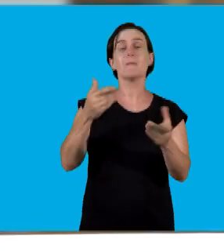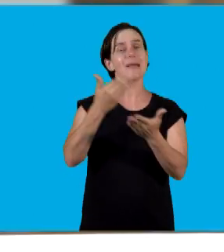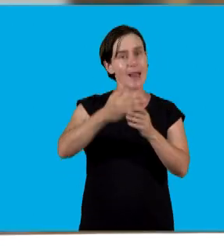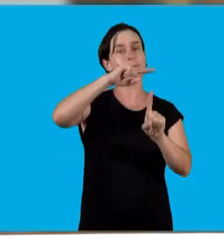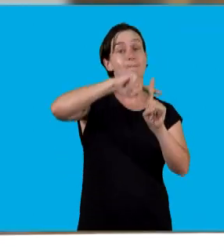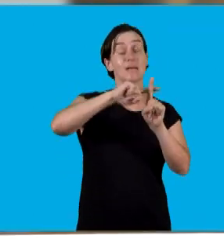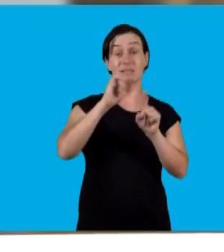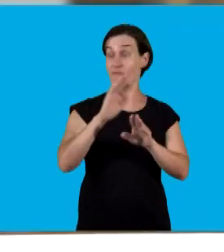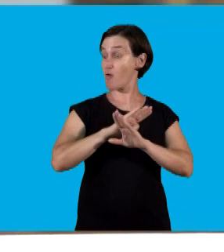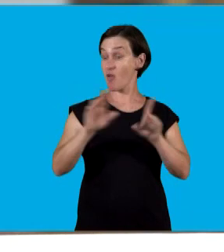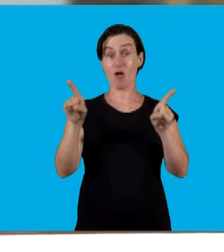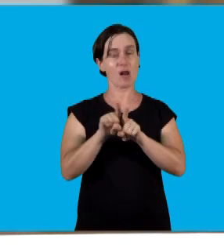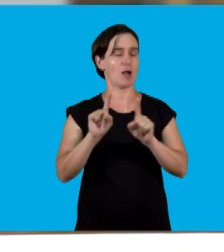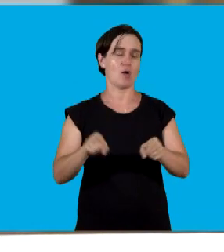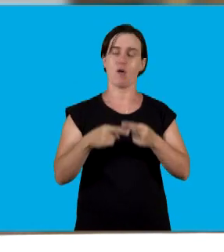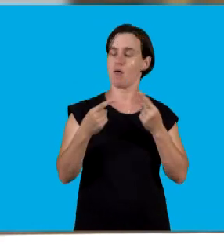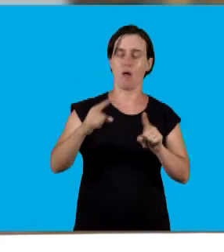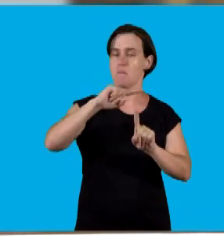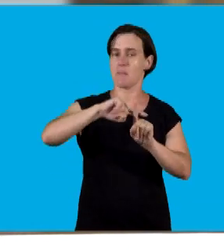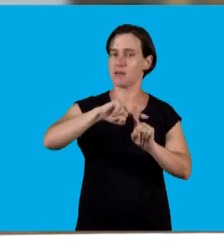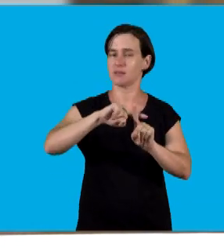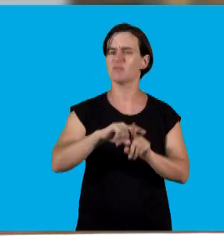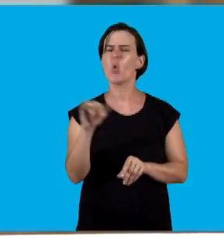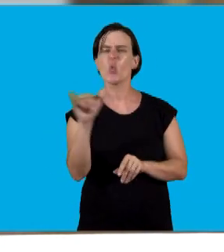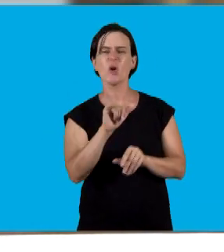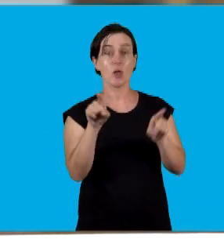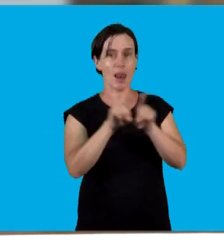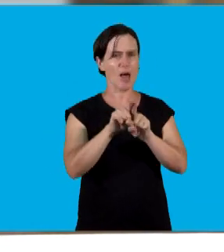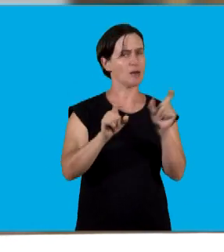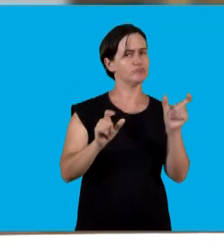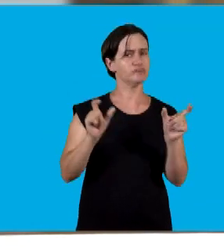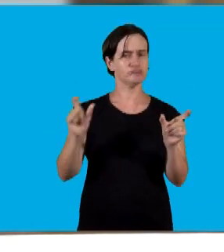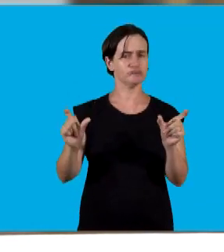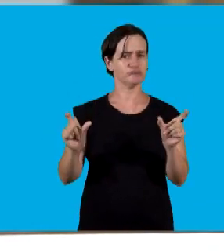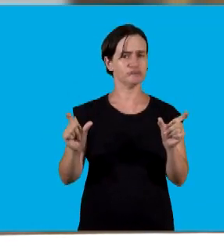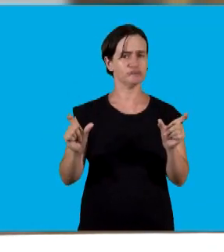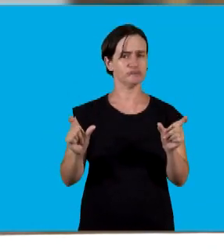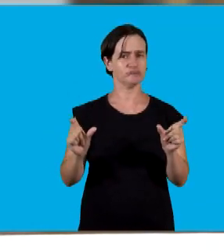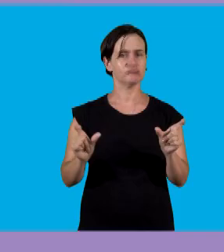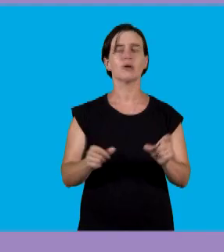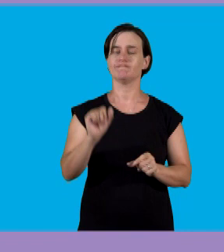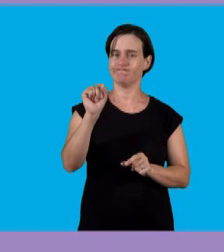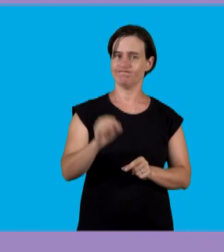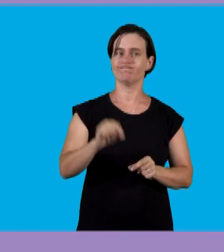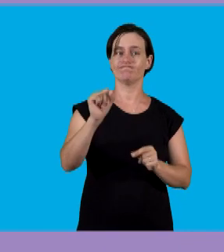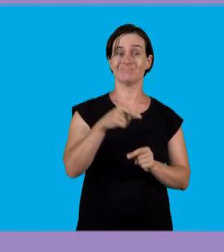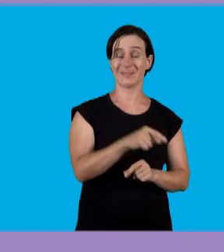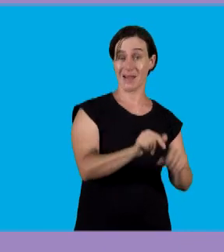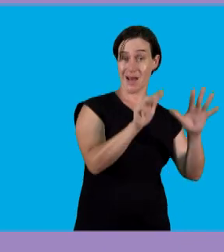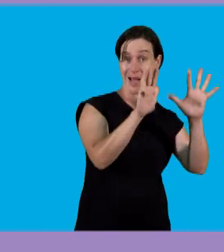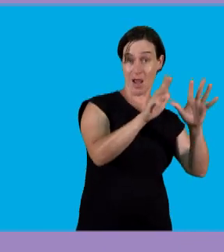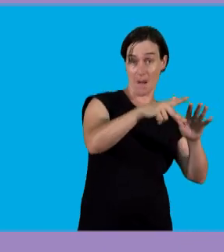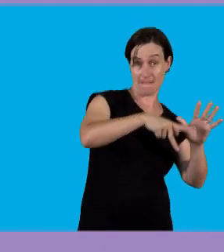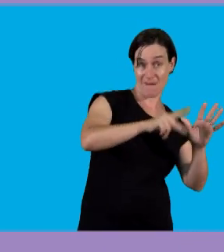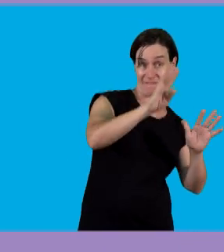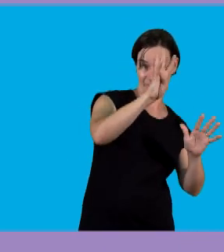terms cannot be added. So which ones are like terms here? Yes, that